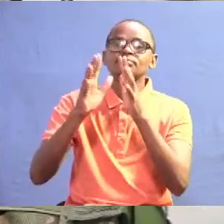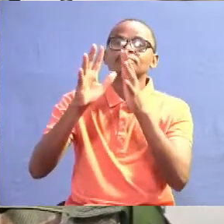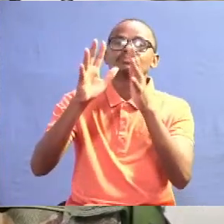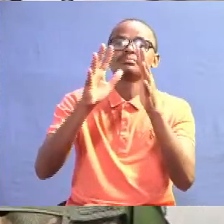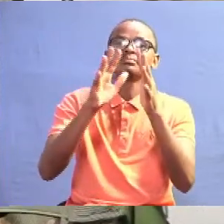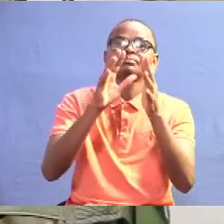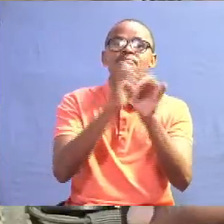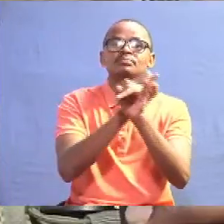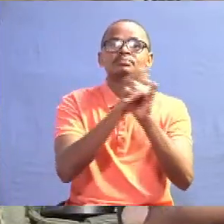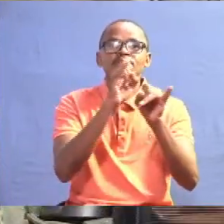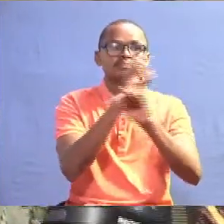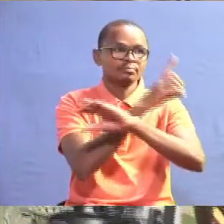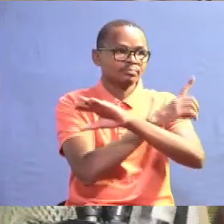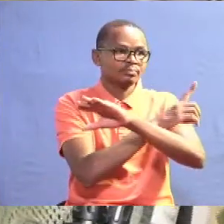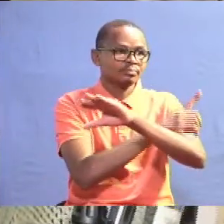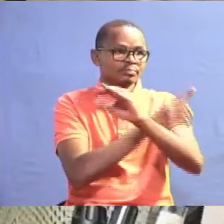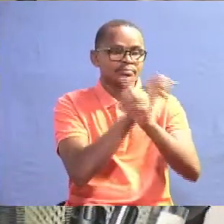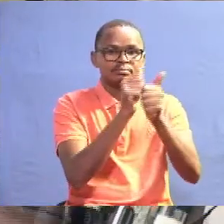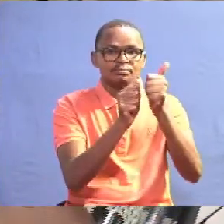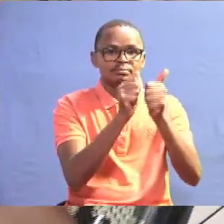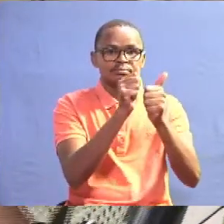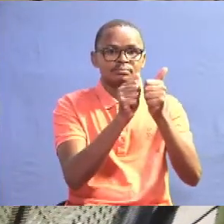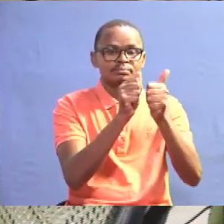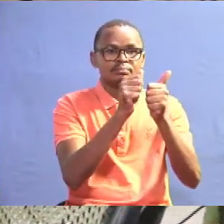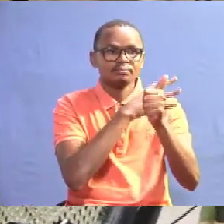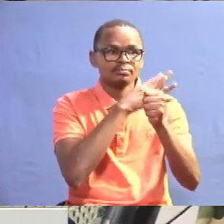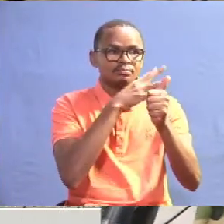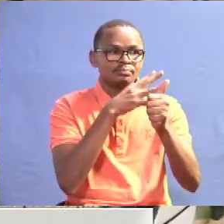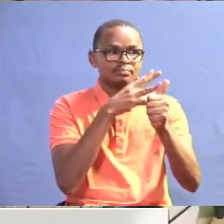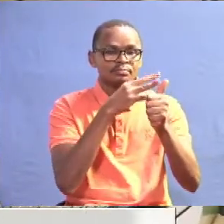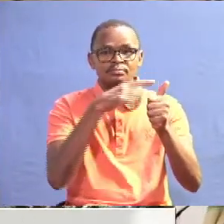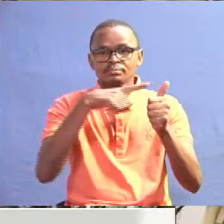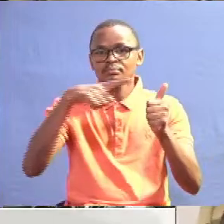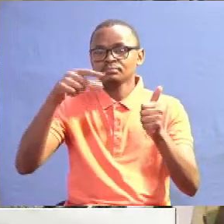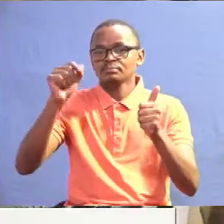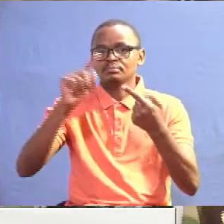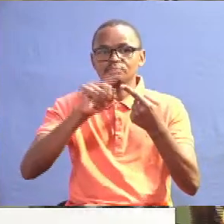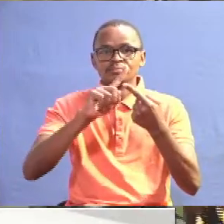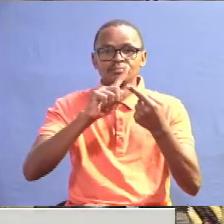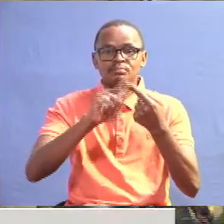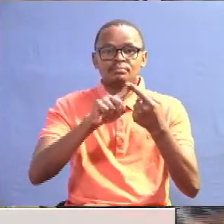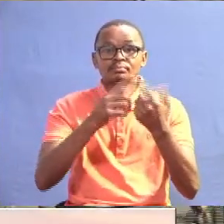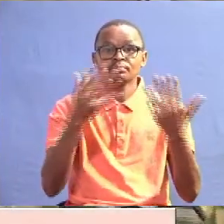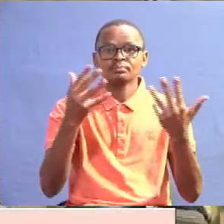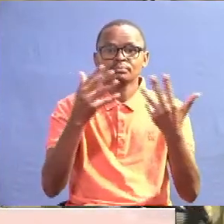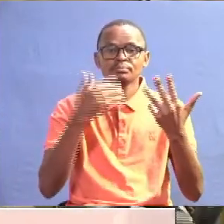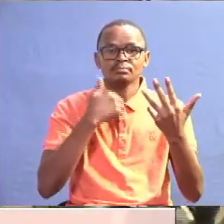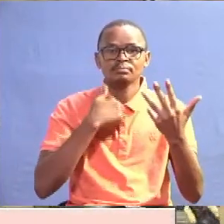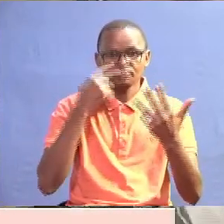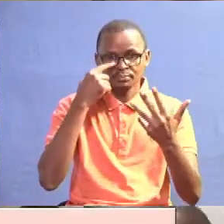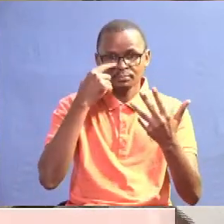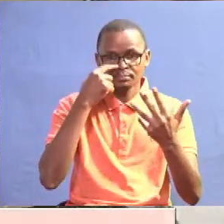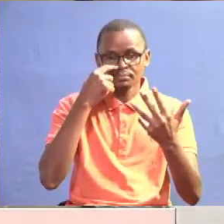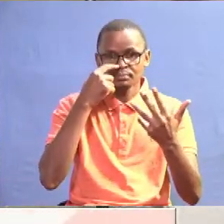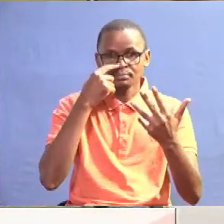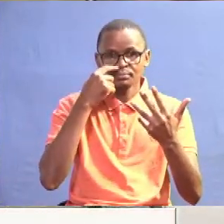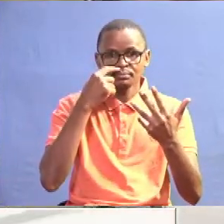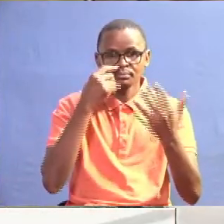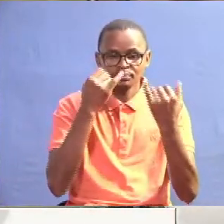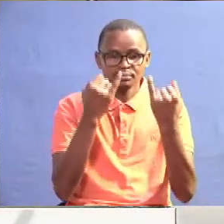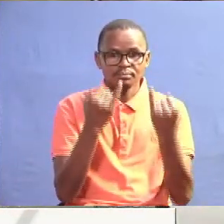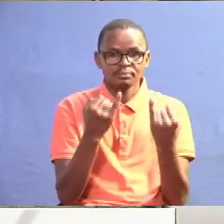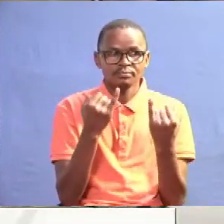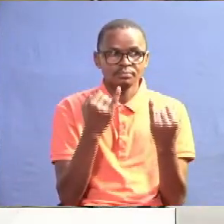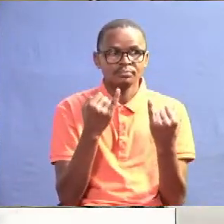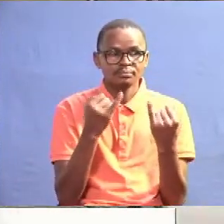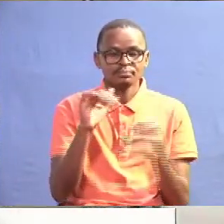the Independence Day. We pushed them down and they went away, whereby we overpowered them. And currently